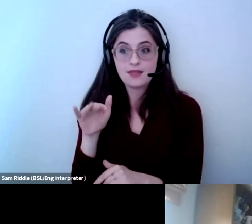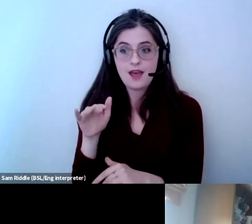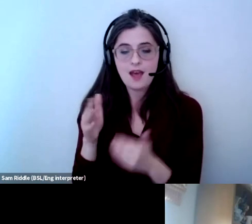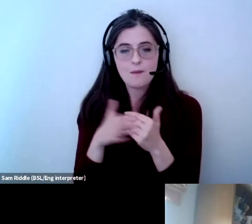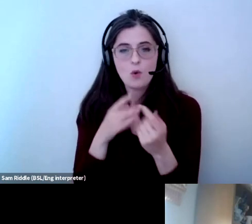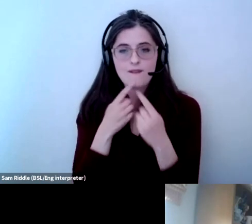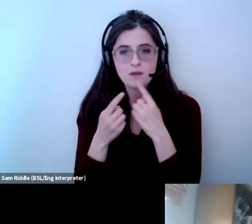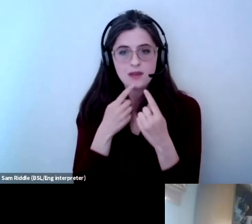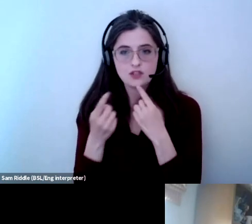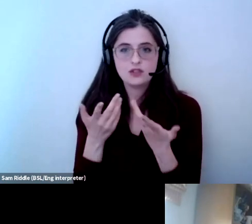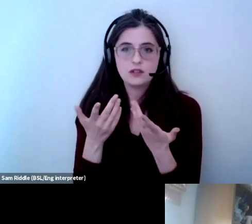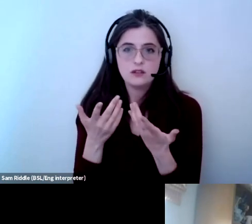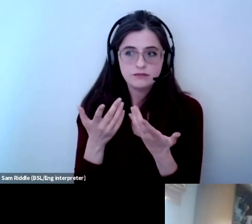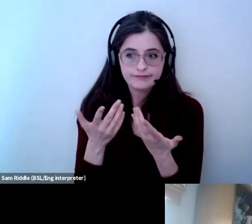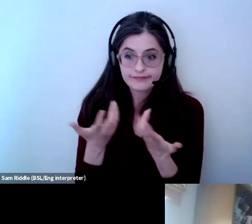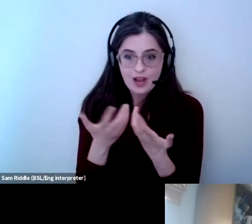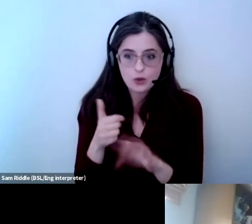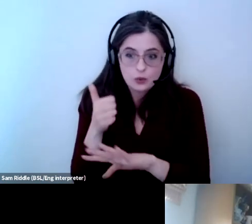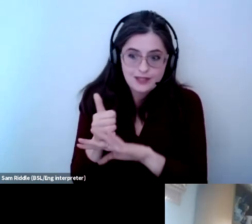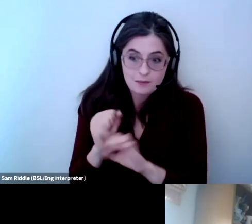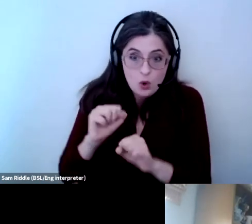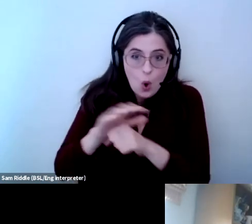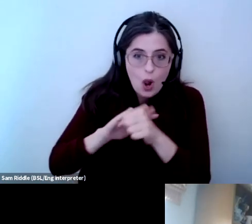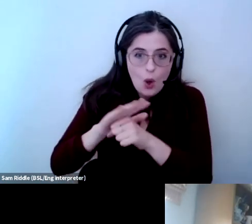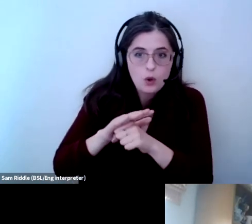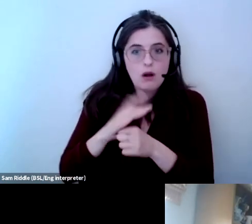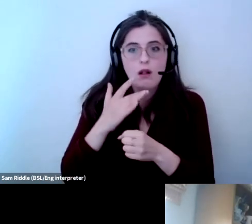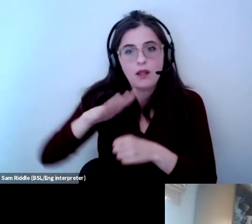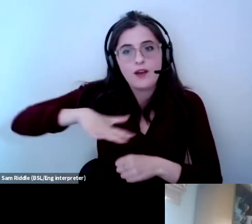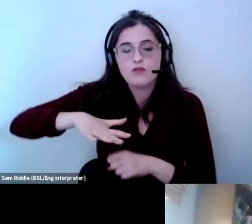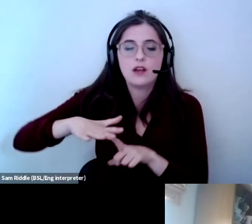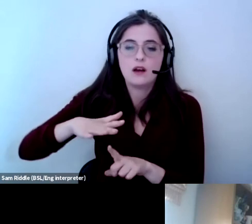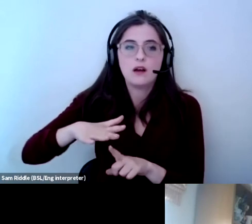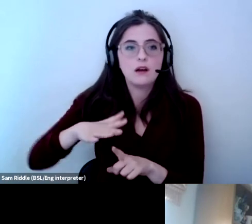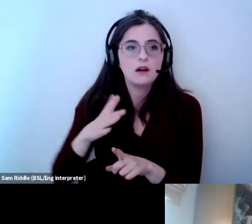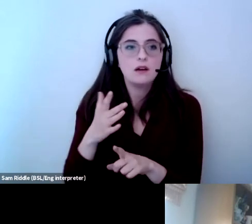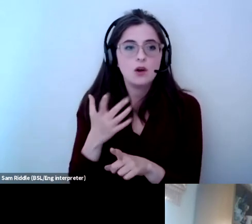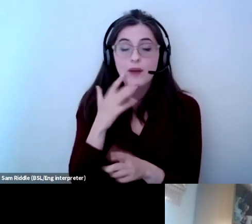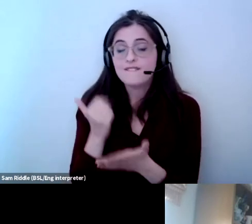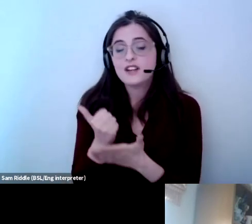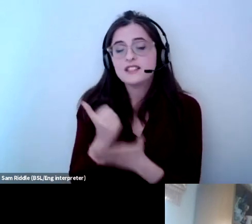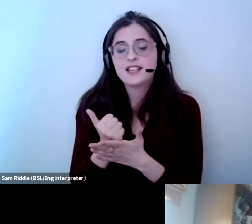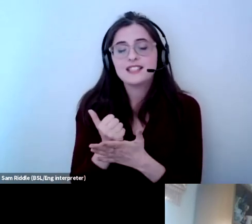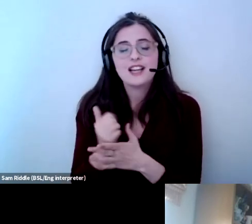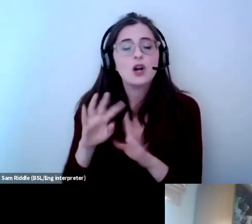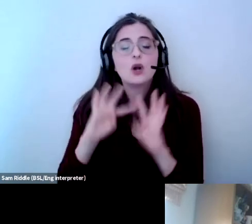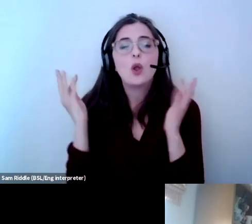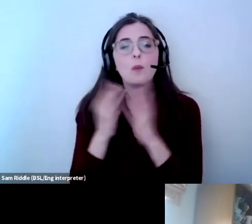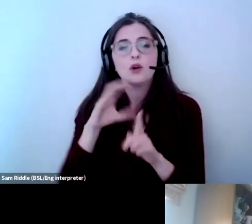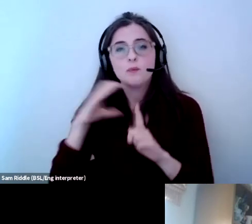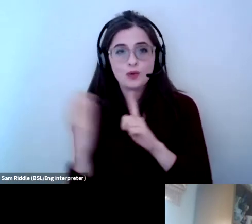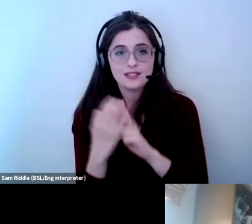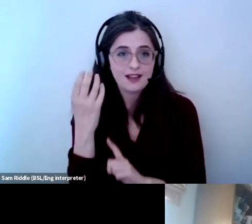to start something like this in your local area. So you could definitely, we have a fantastic global community.